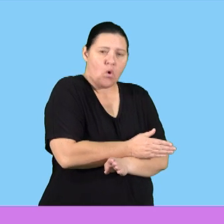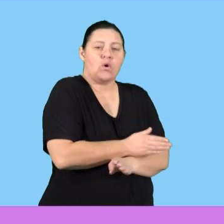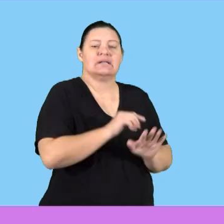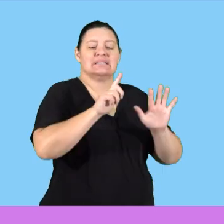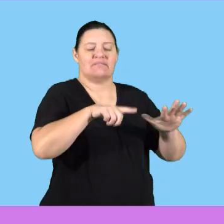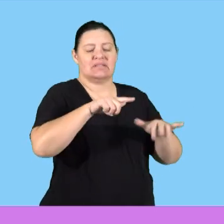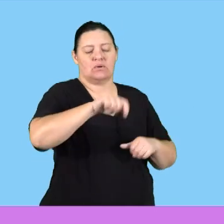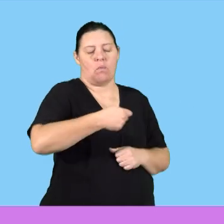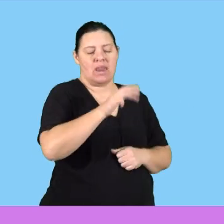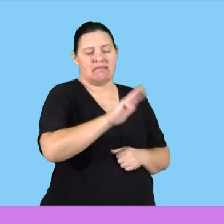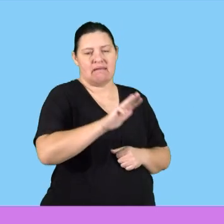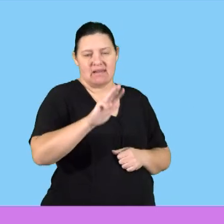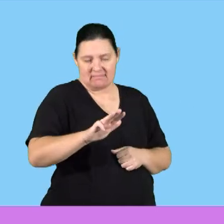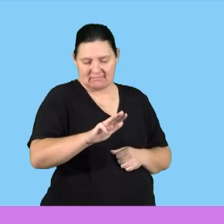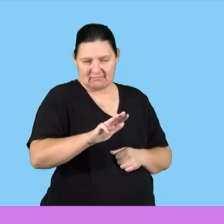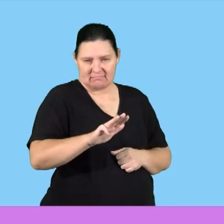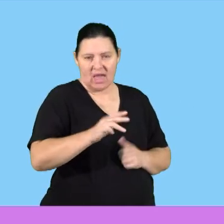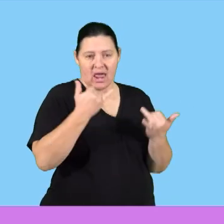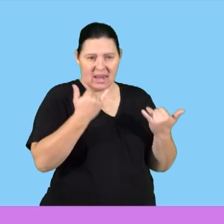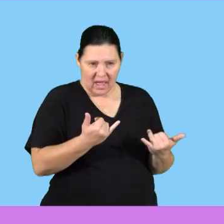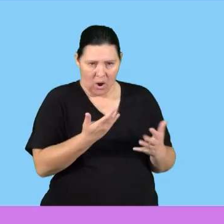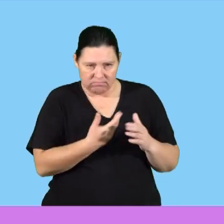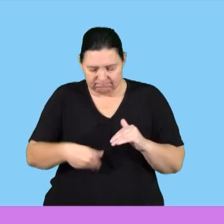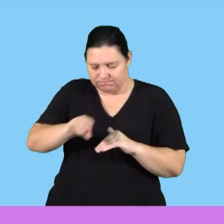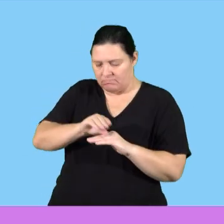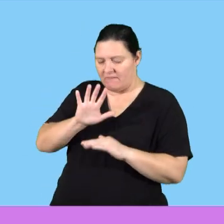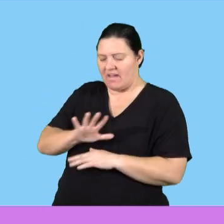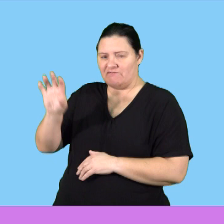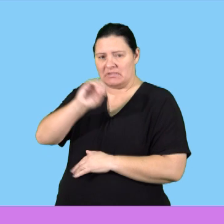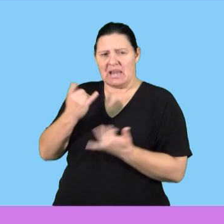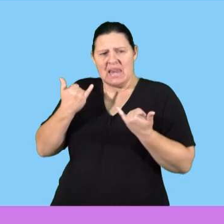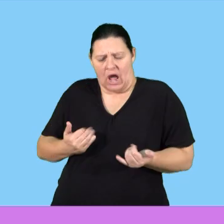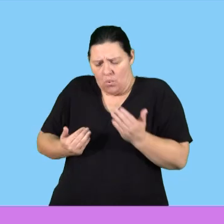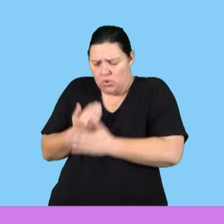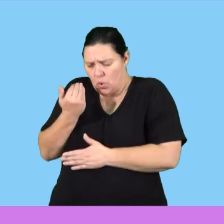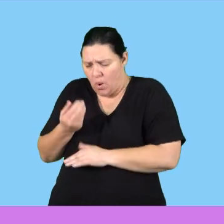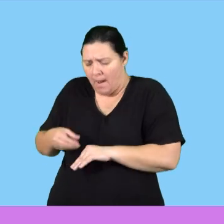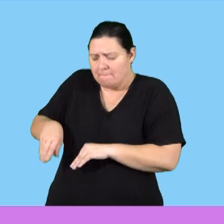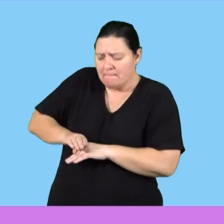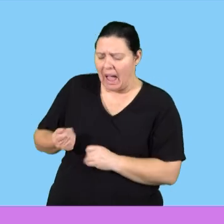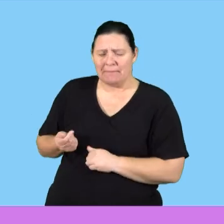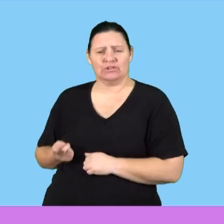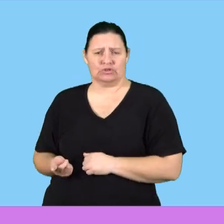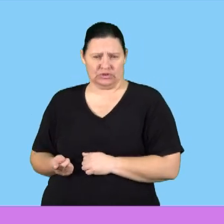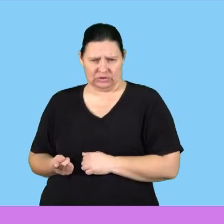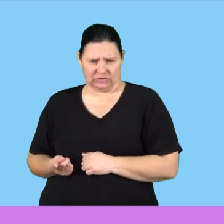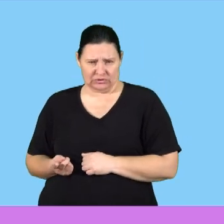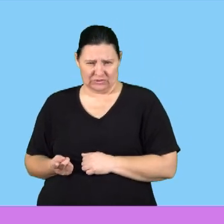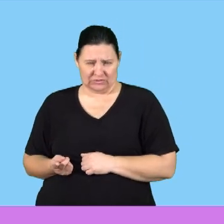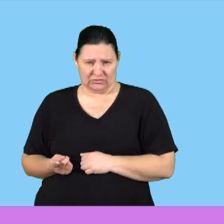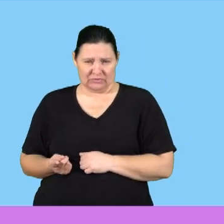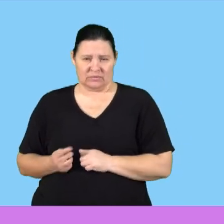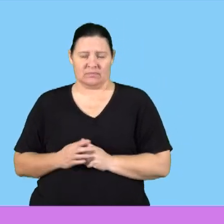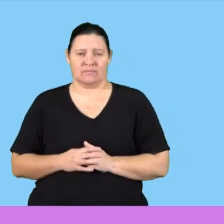original price is the price before the increase, is 17.99 Rand. So to